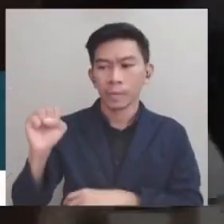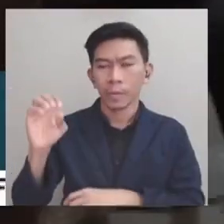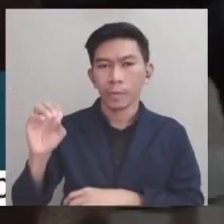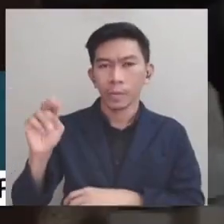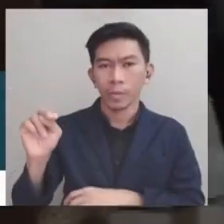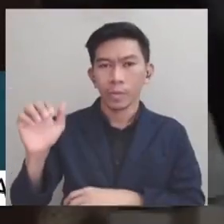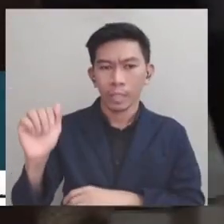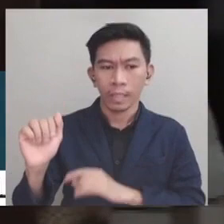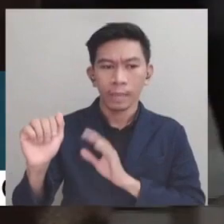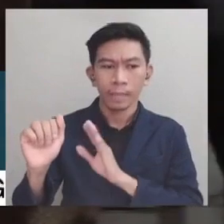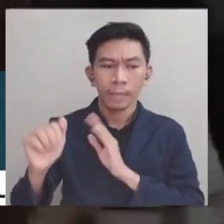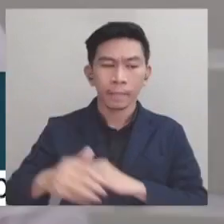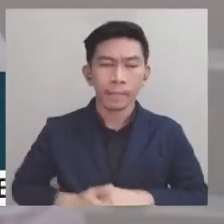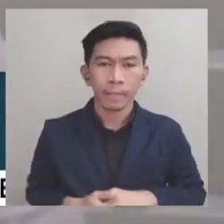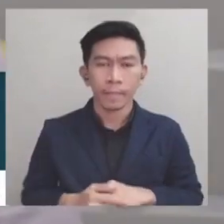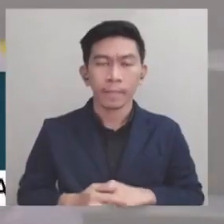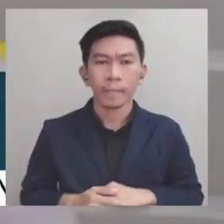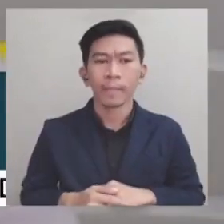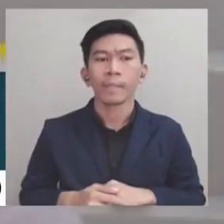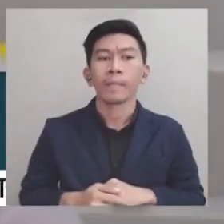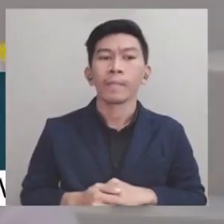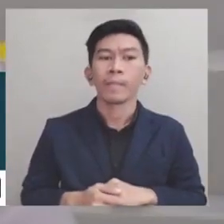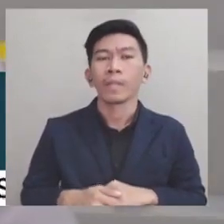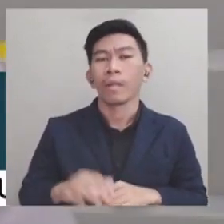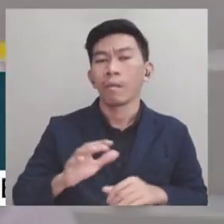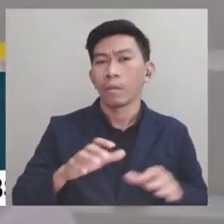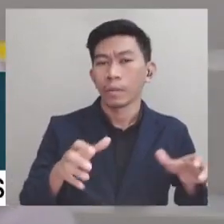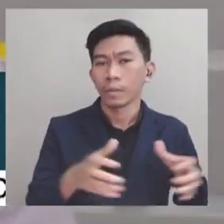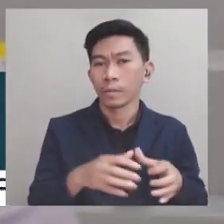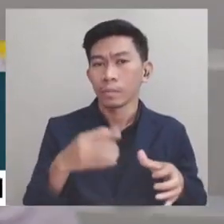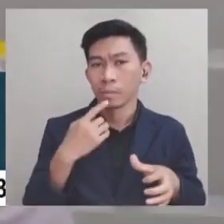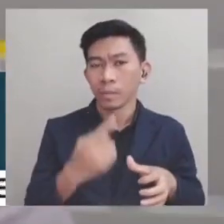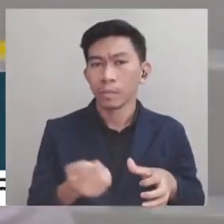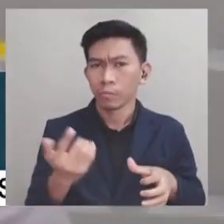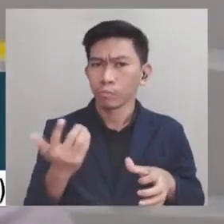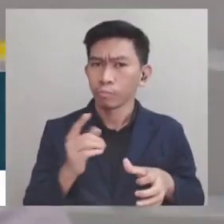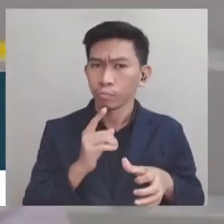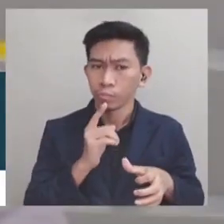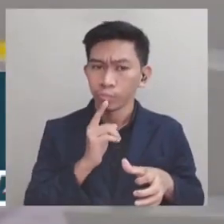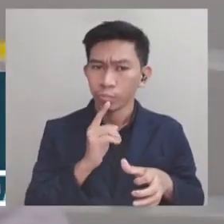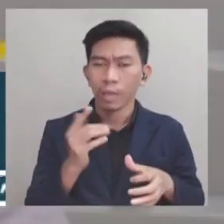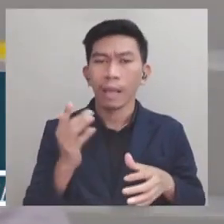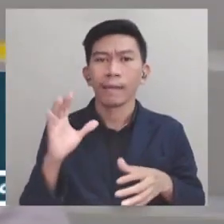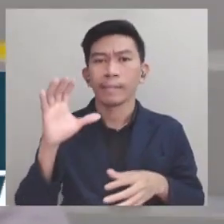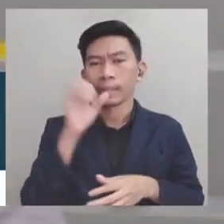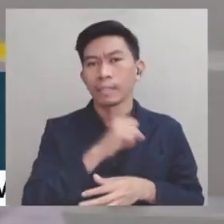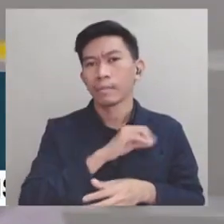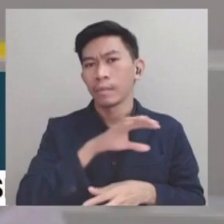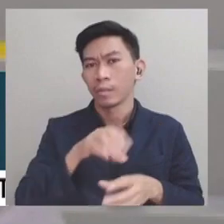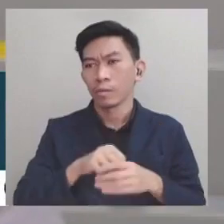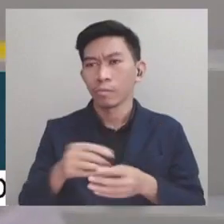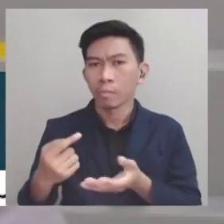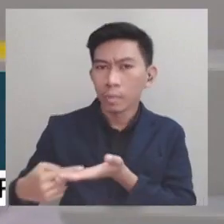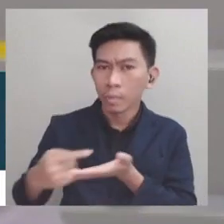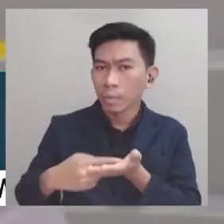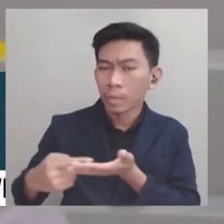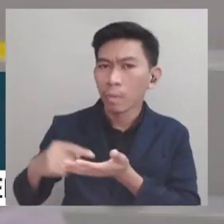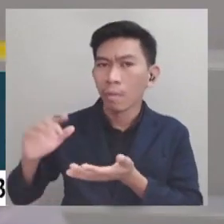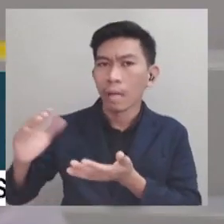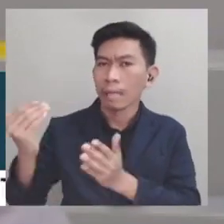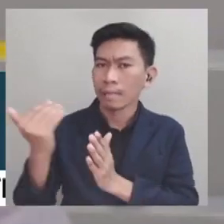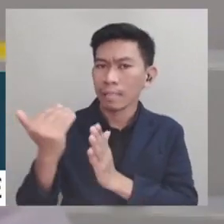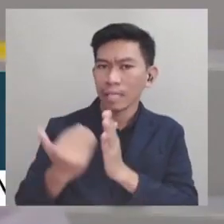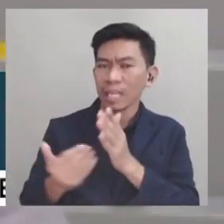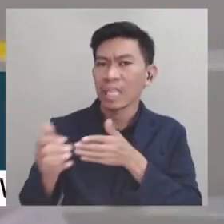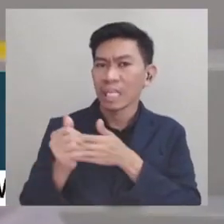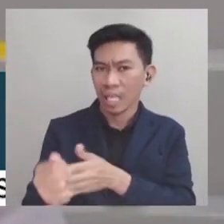address. The transport group said that the government promised to include them in the discussion of the controversial omnibus franchising guidelines, which aims